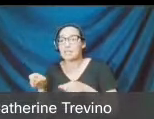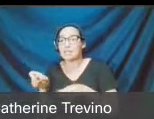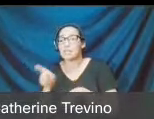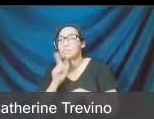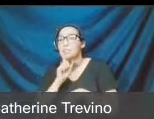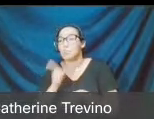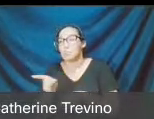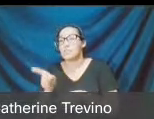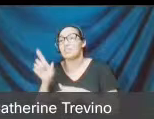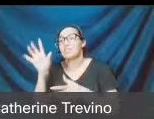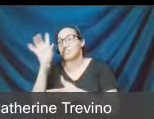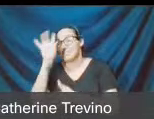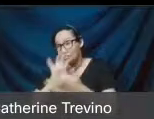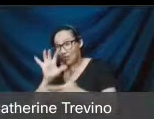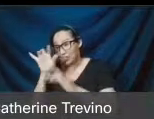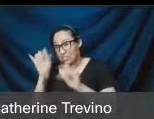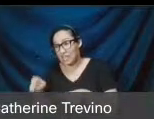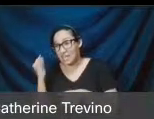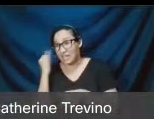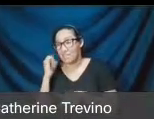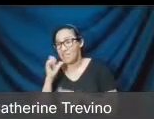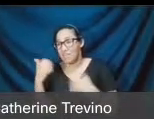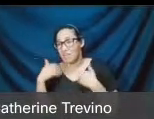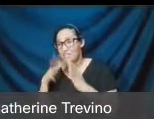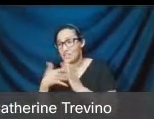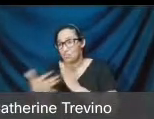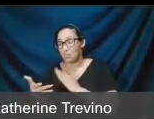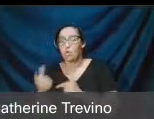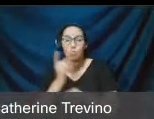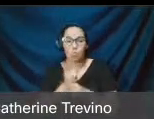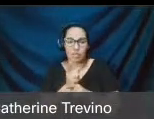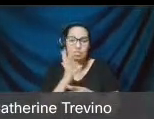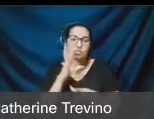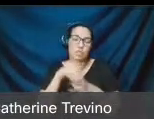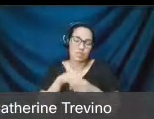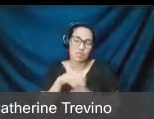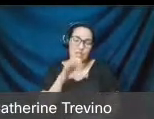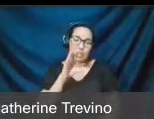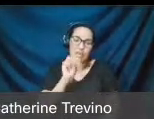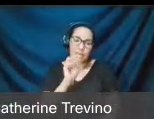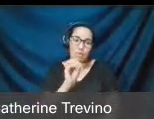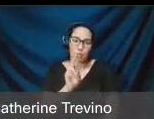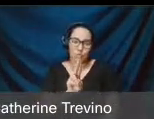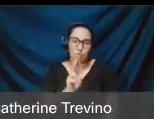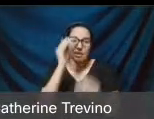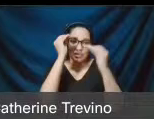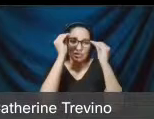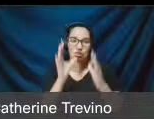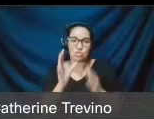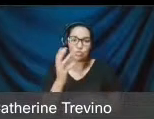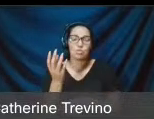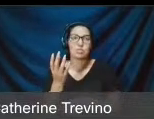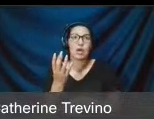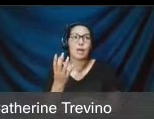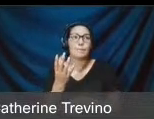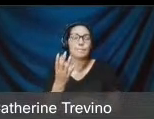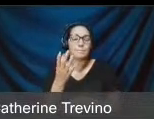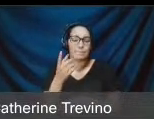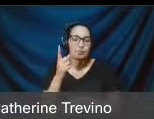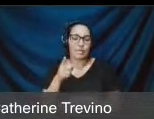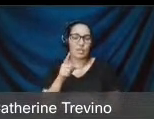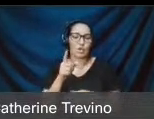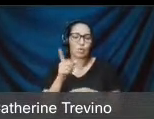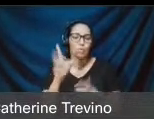confusing. That's also within the MOU, and it's teachers by Monday morning, by their prep period